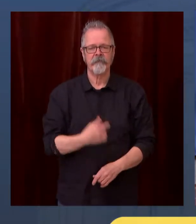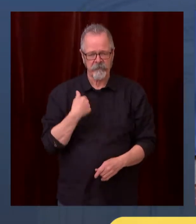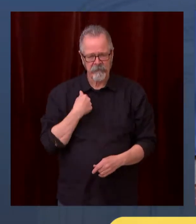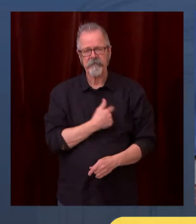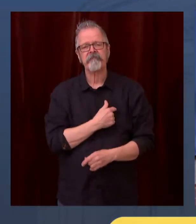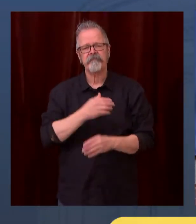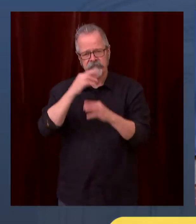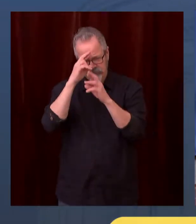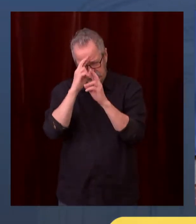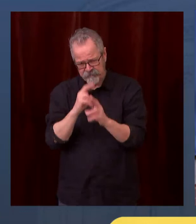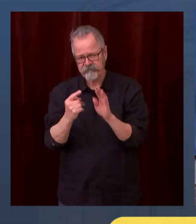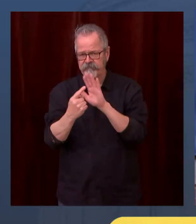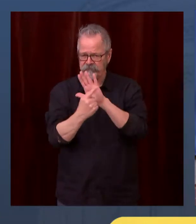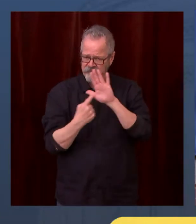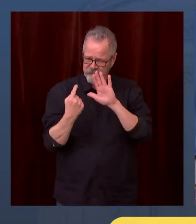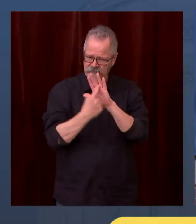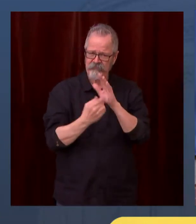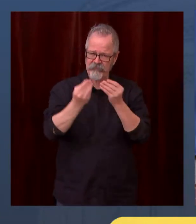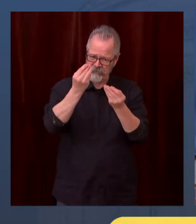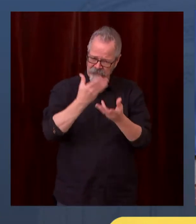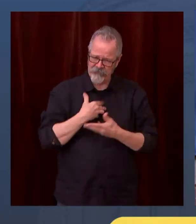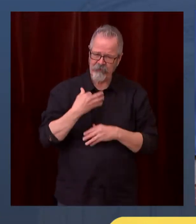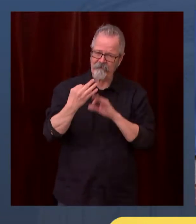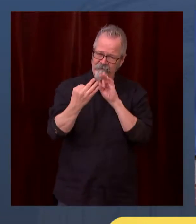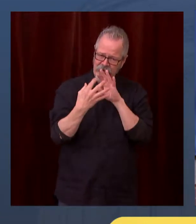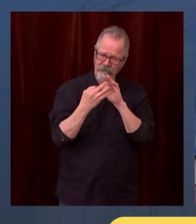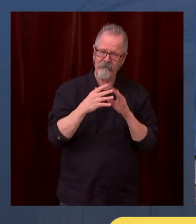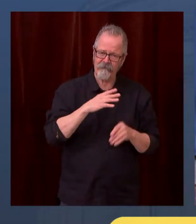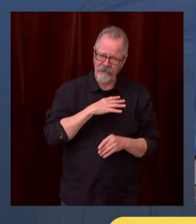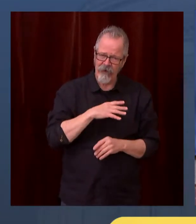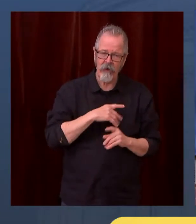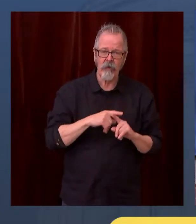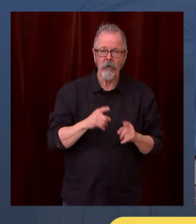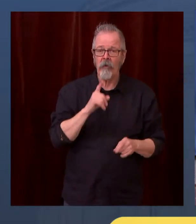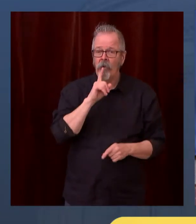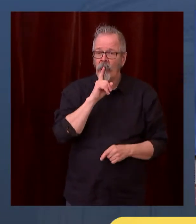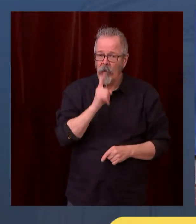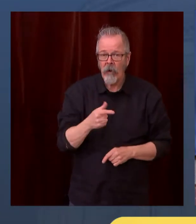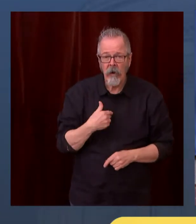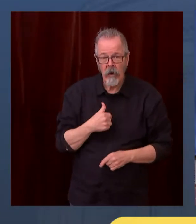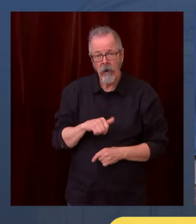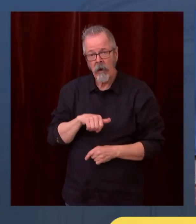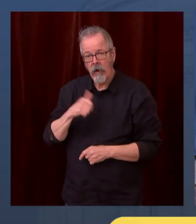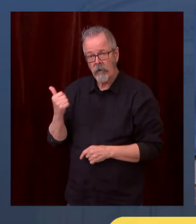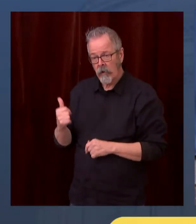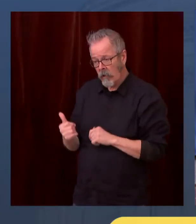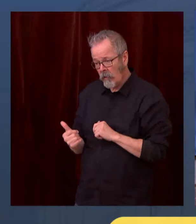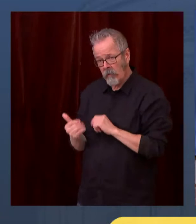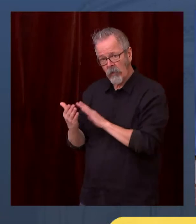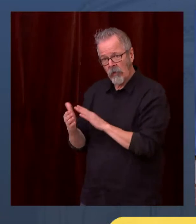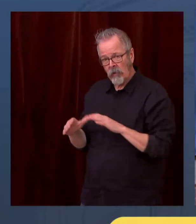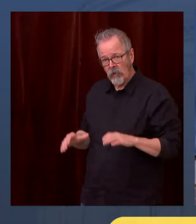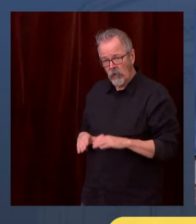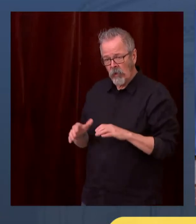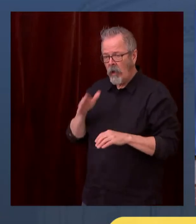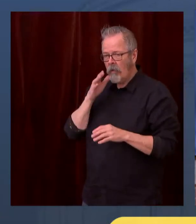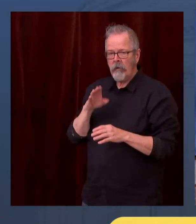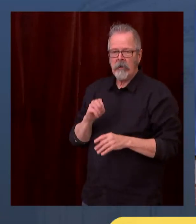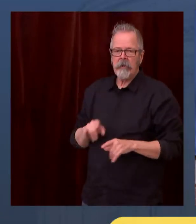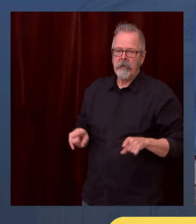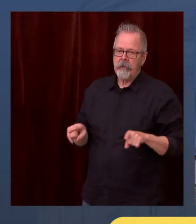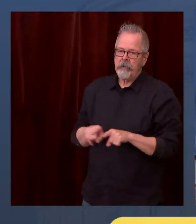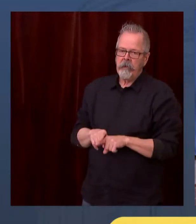but I'm just telling you that any other approach would be equally or more vociferously